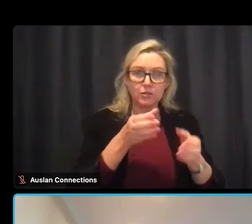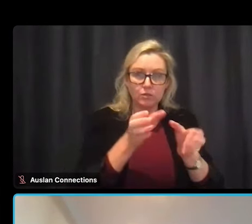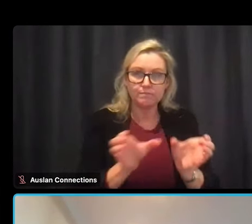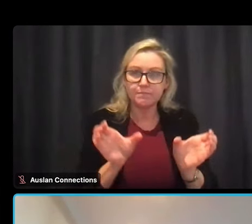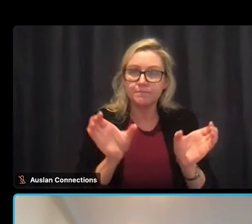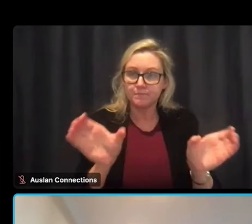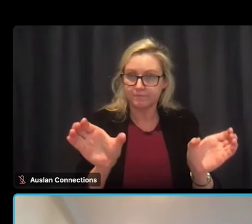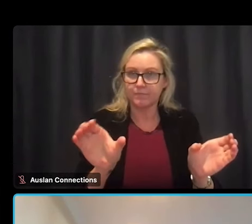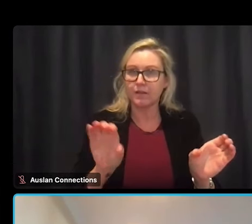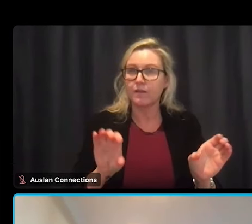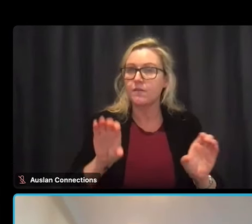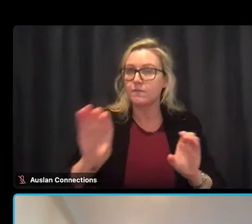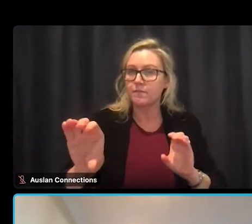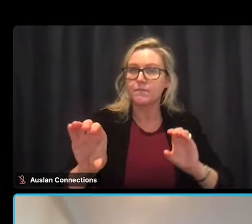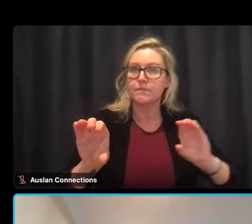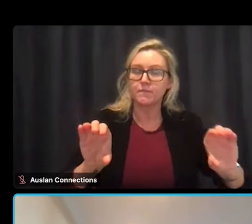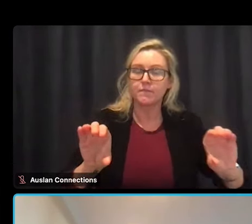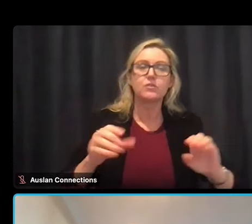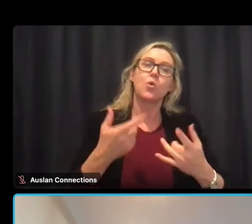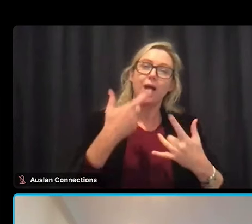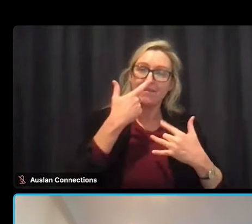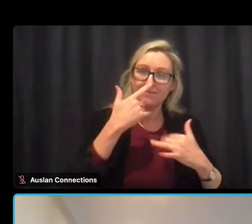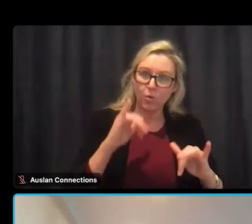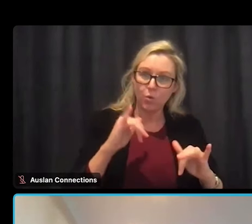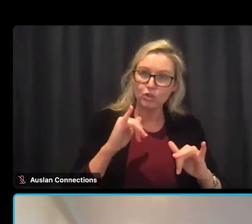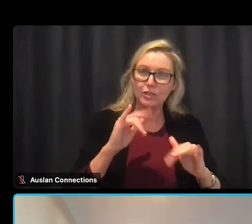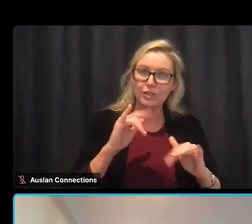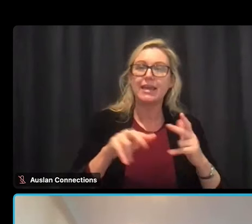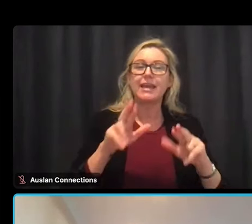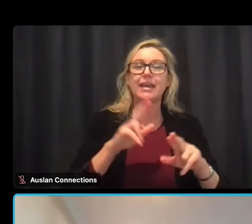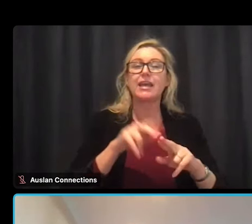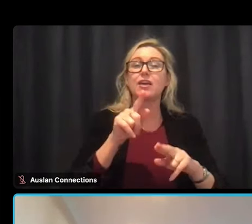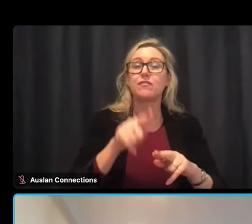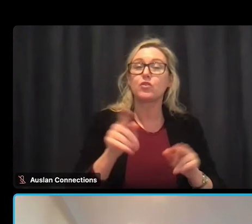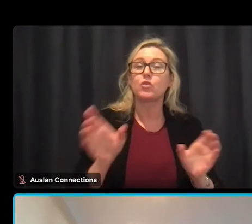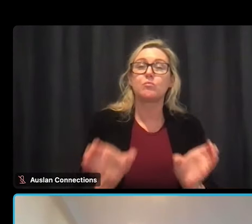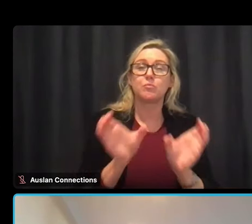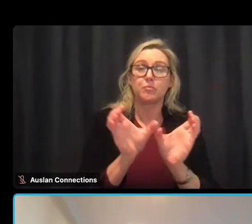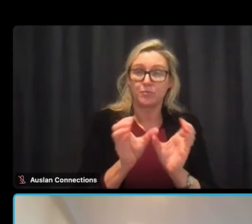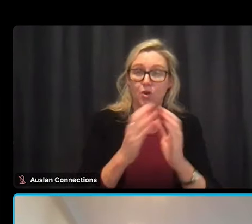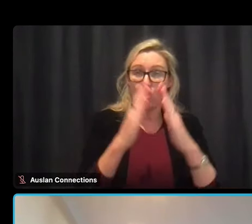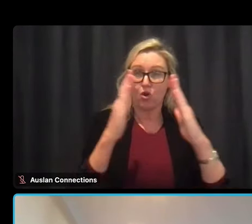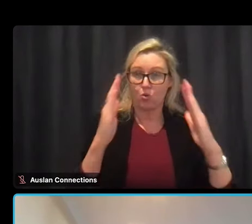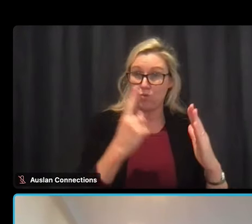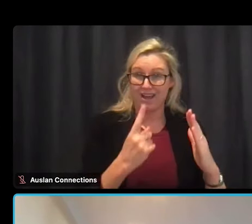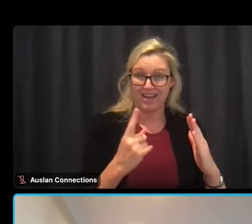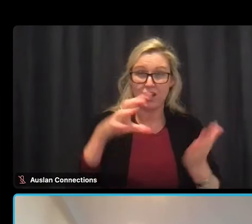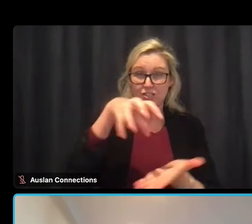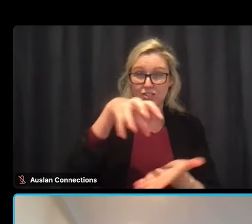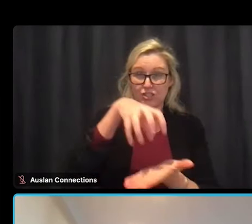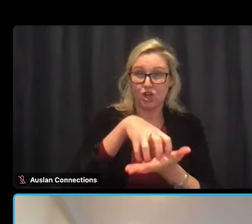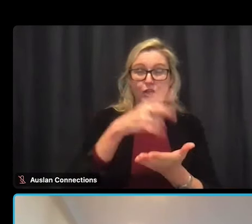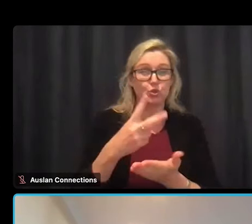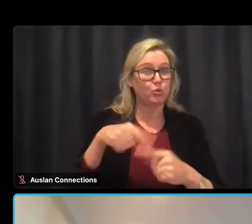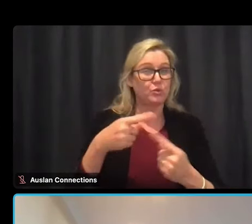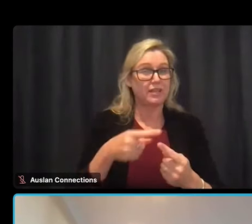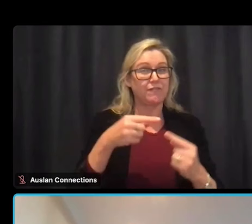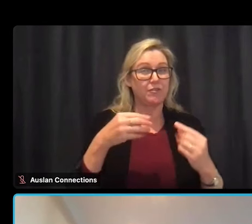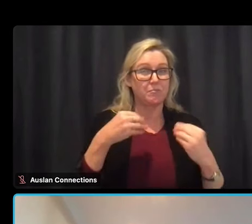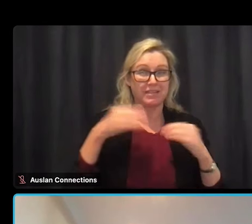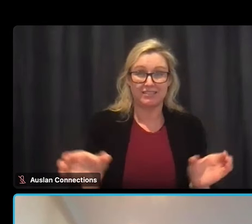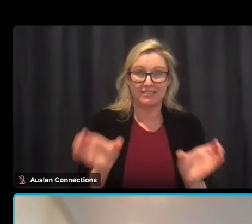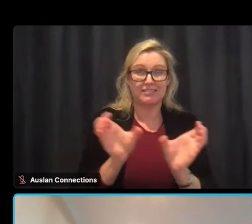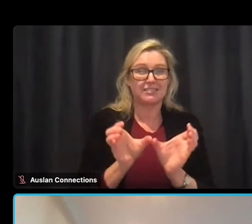NAPS ID. So unfortunately, where you have a combined home and you've got two NAPS IDs, then we need to separate